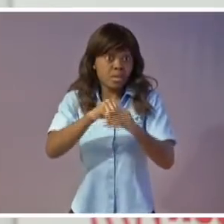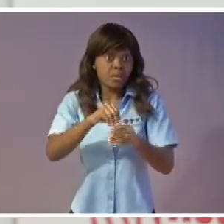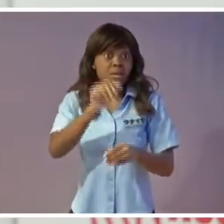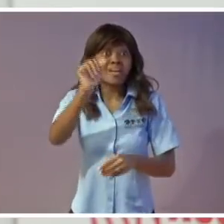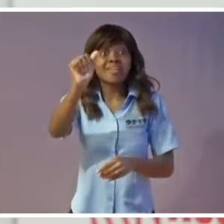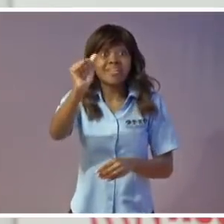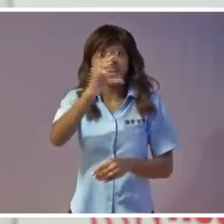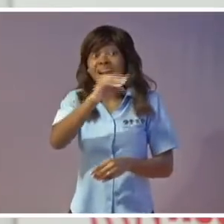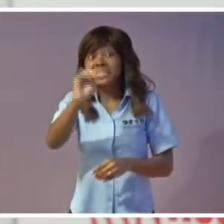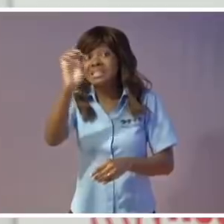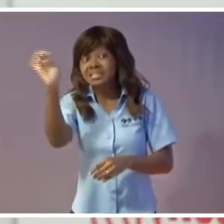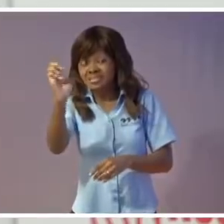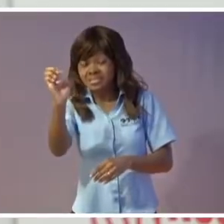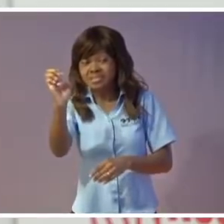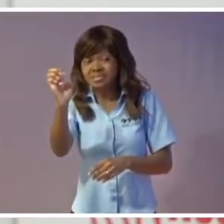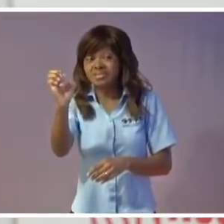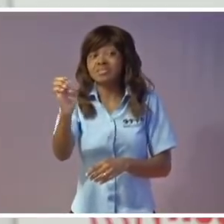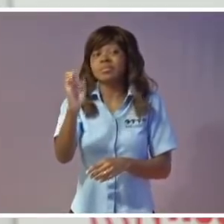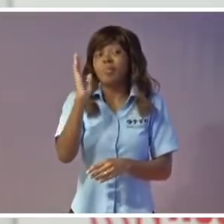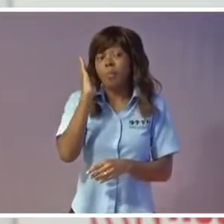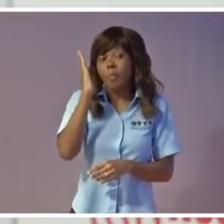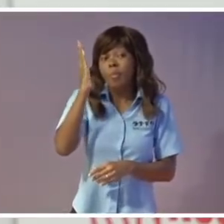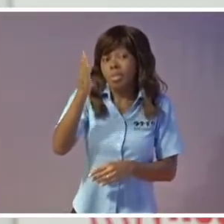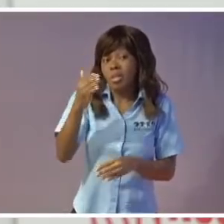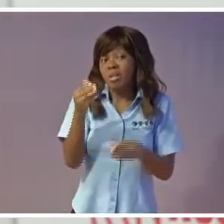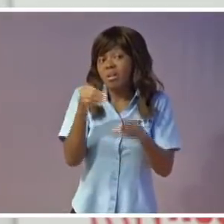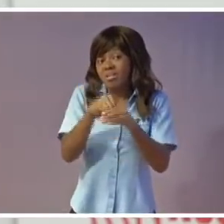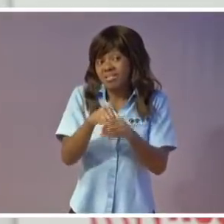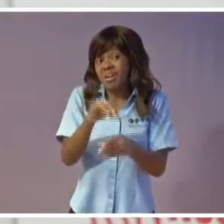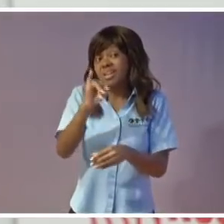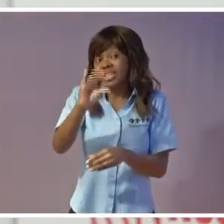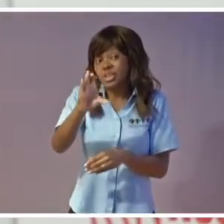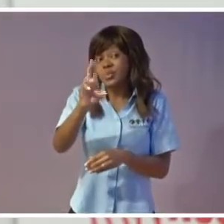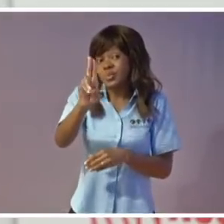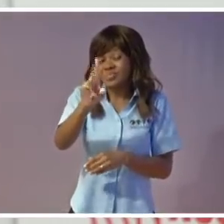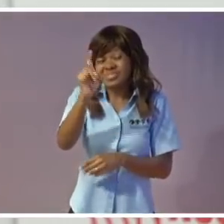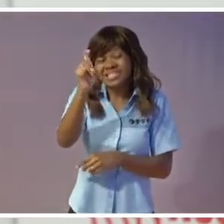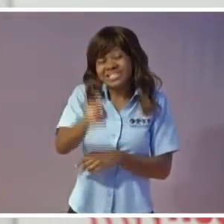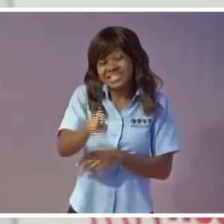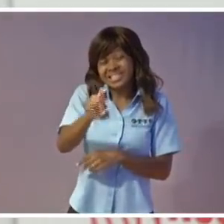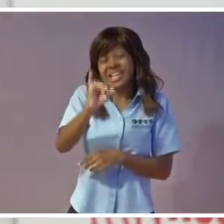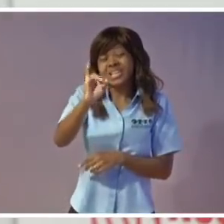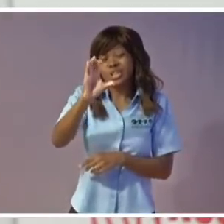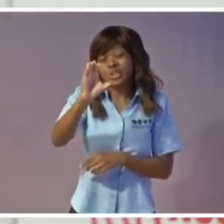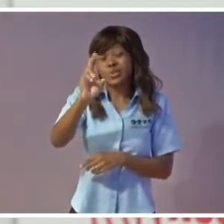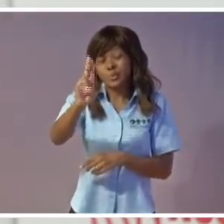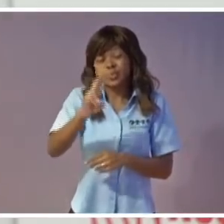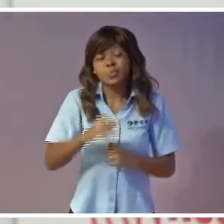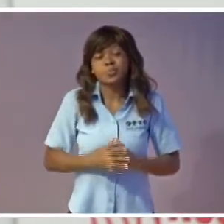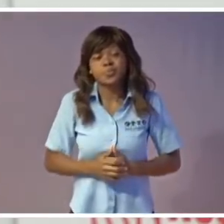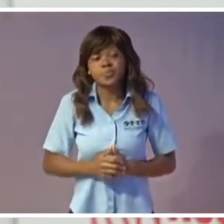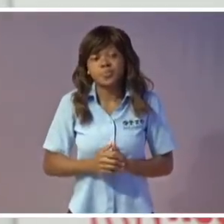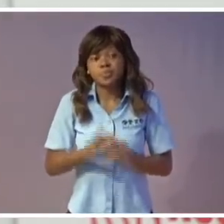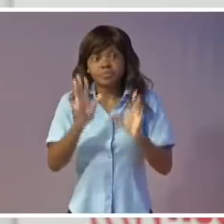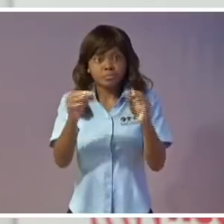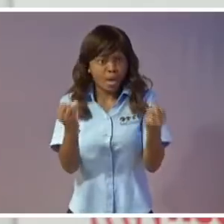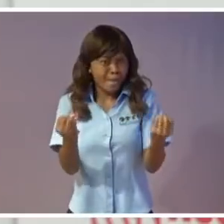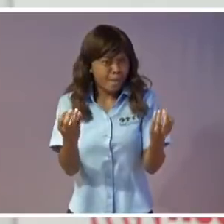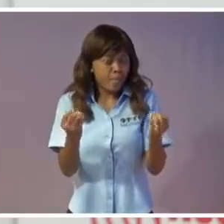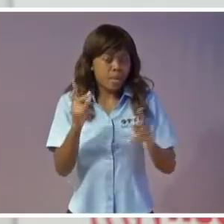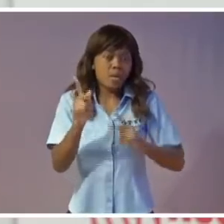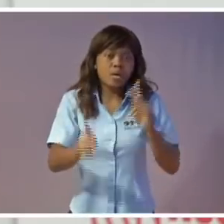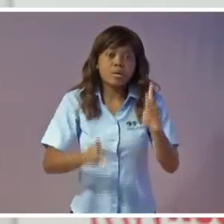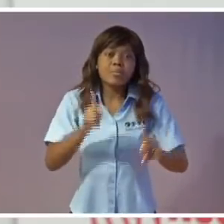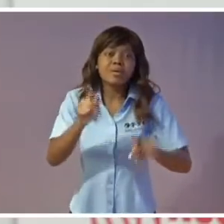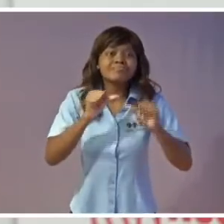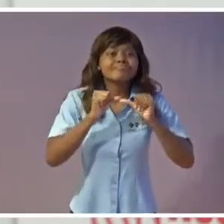The overall percentage of persons who are not fully vaccinated continues to be high, and it is consistent